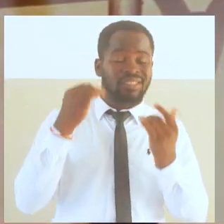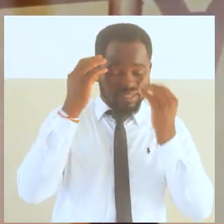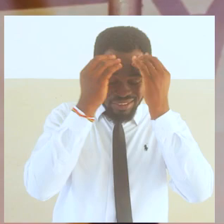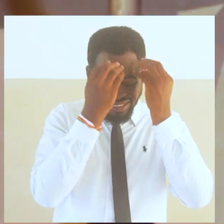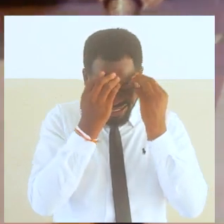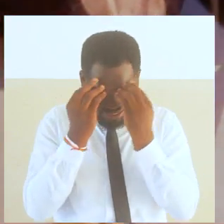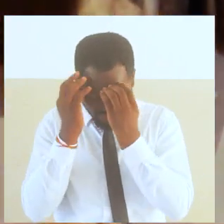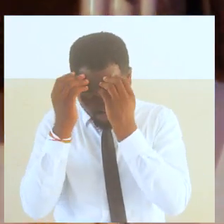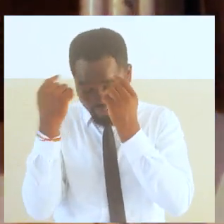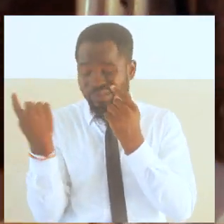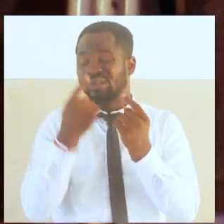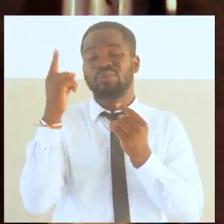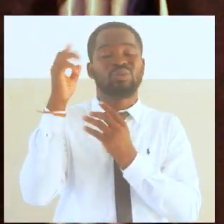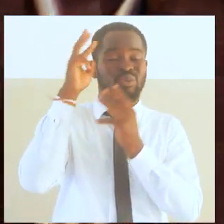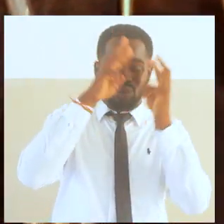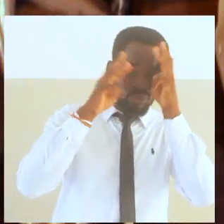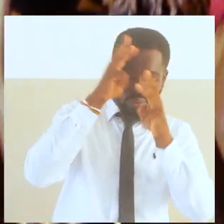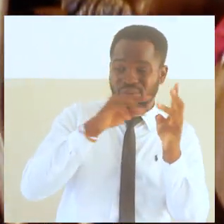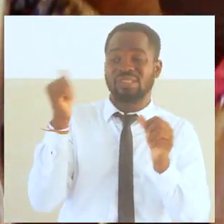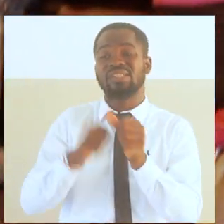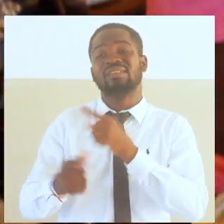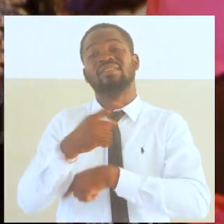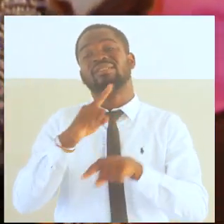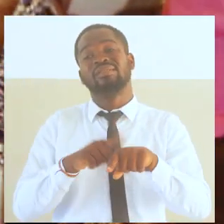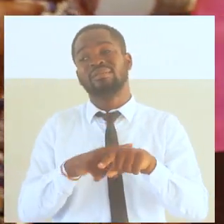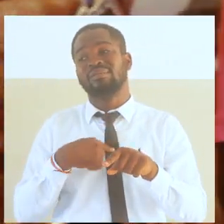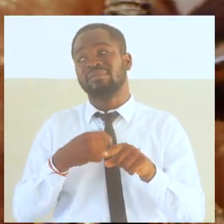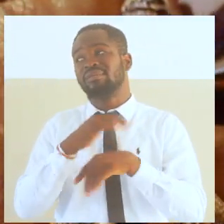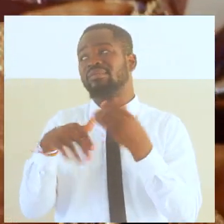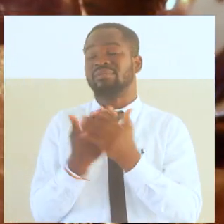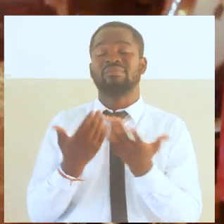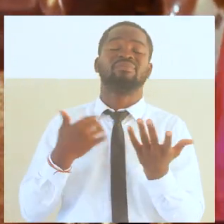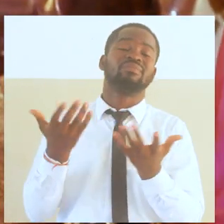2022, Dorcas Margaret Madjikie was considered the oldest